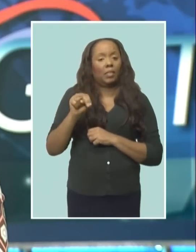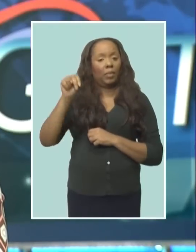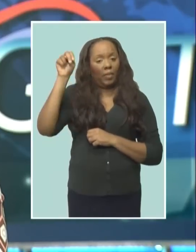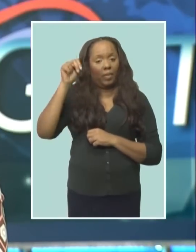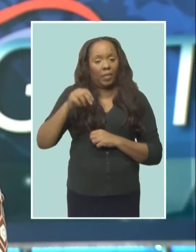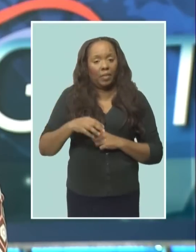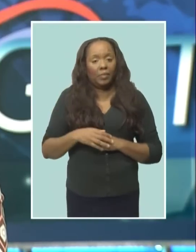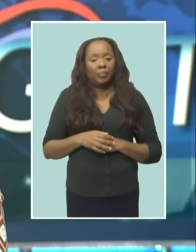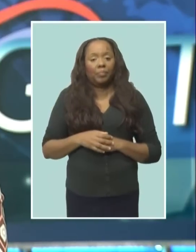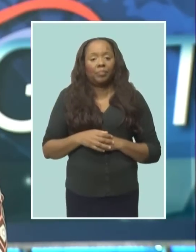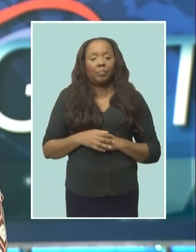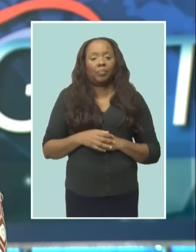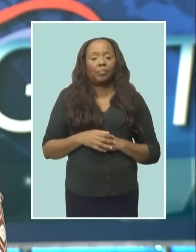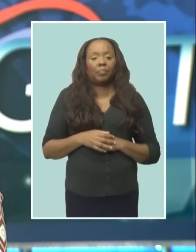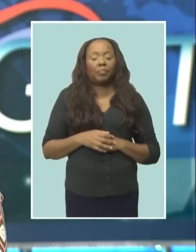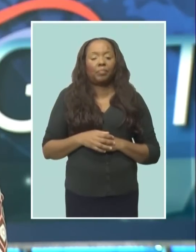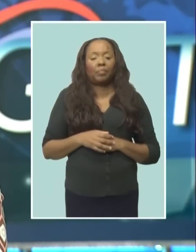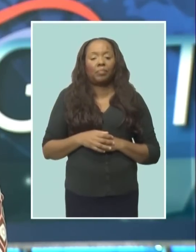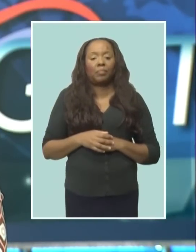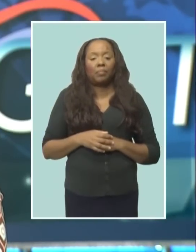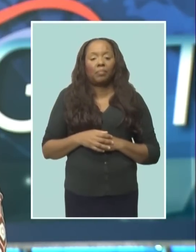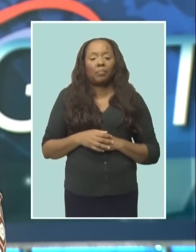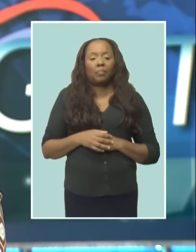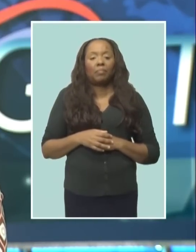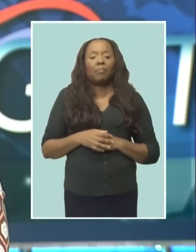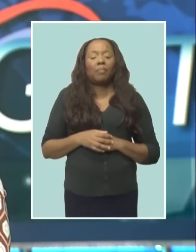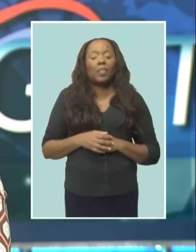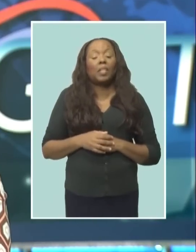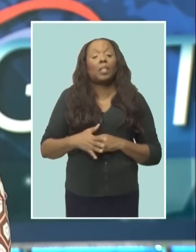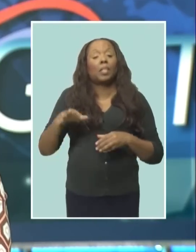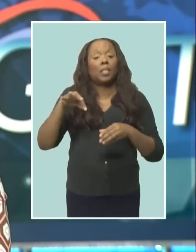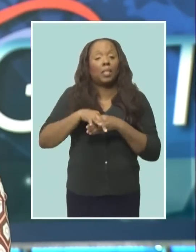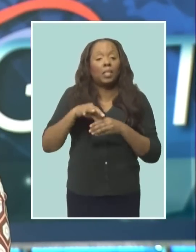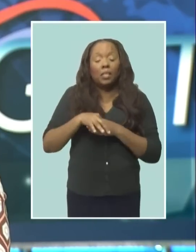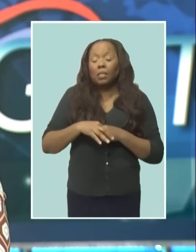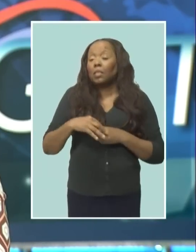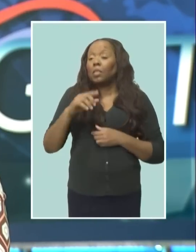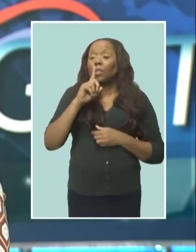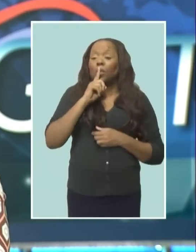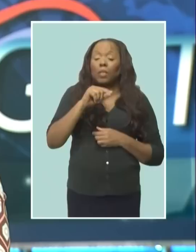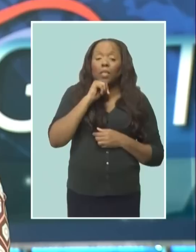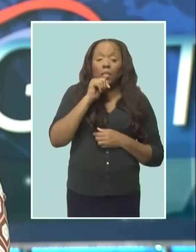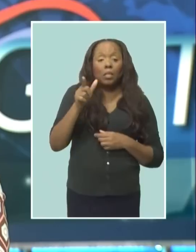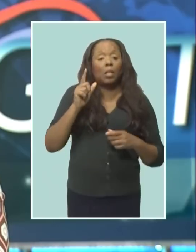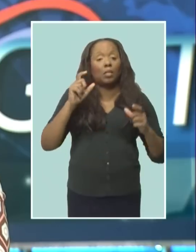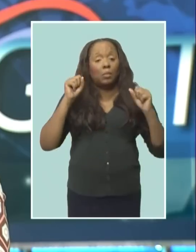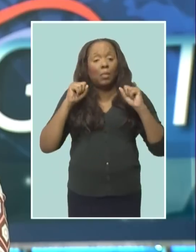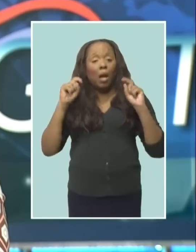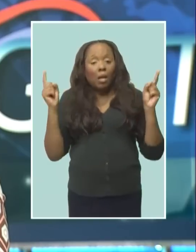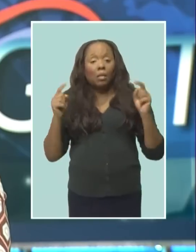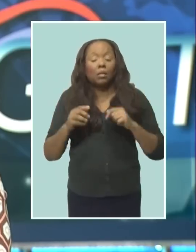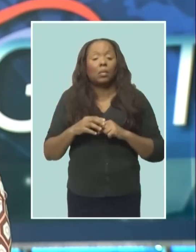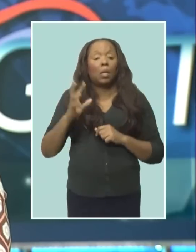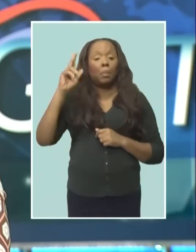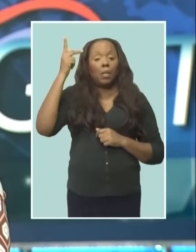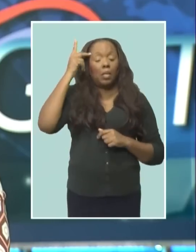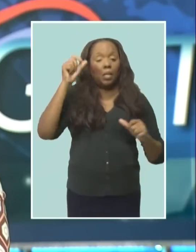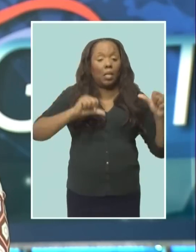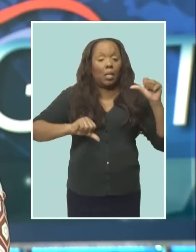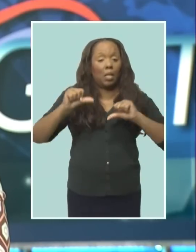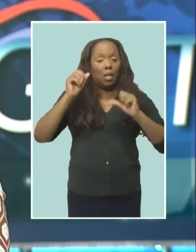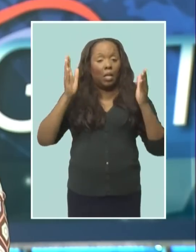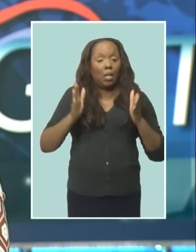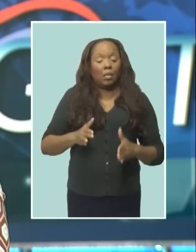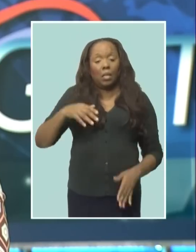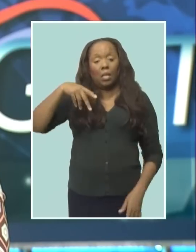of the upcoming by-election in the St. James North constituency should not take either party or candidate by surprise. That's according to